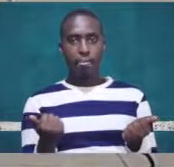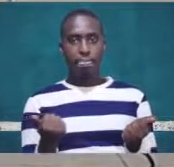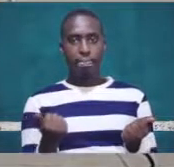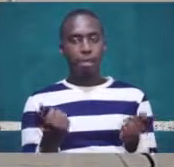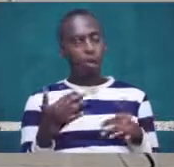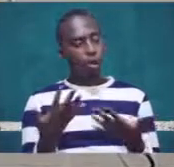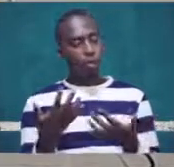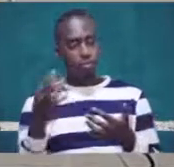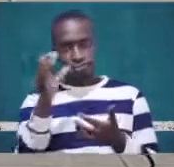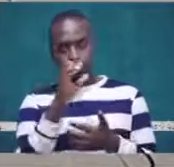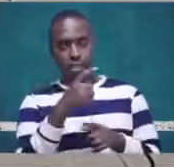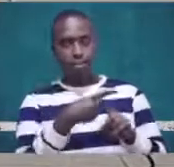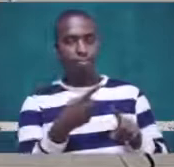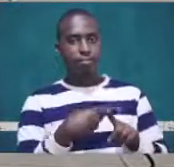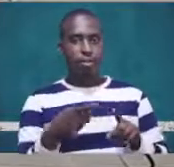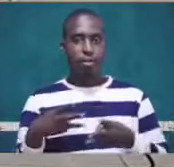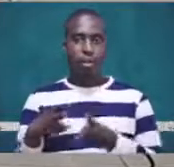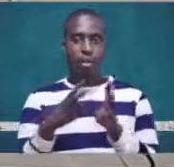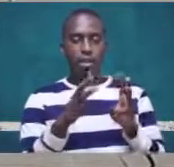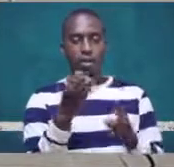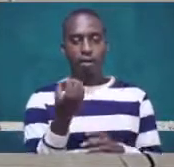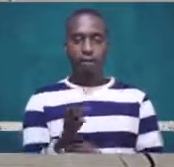to evaluate different kind of